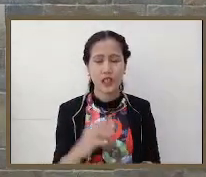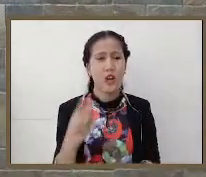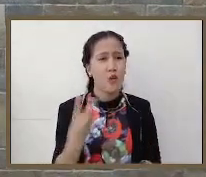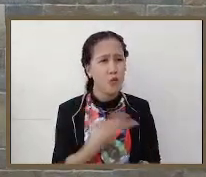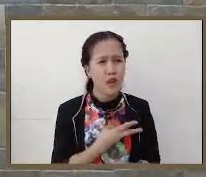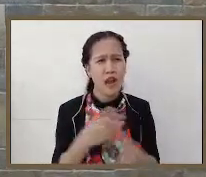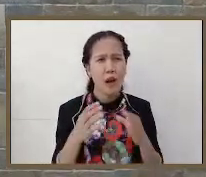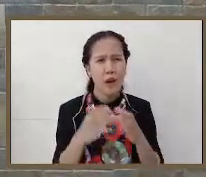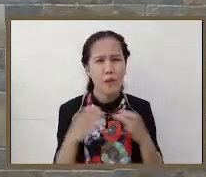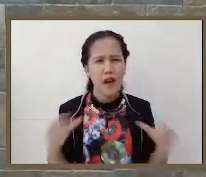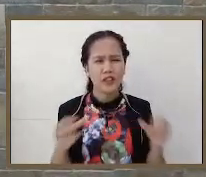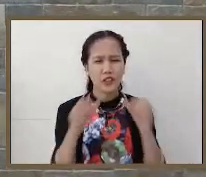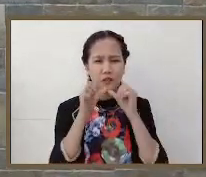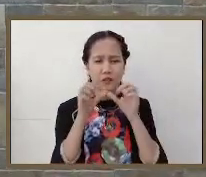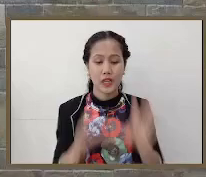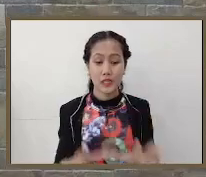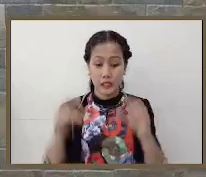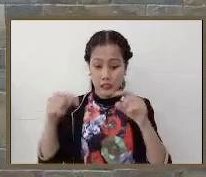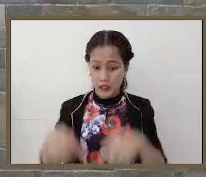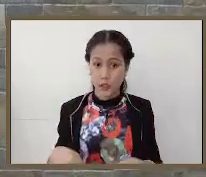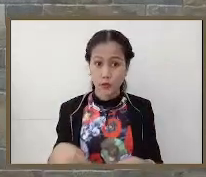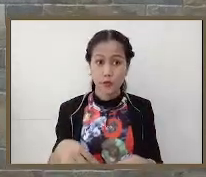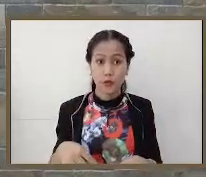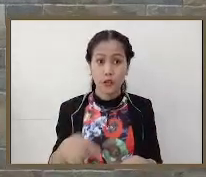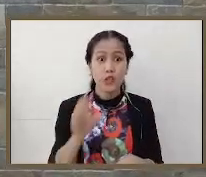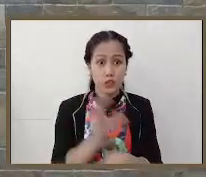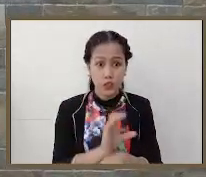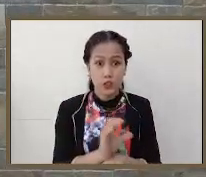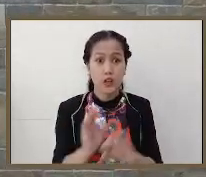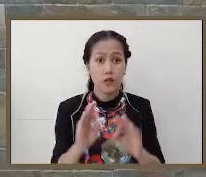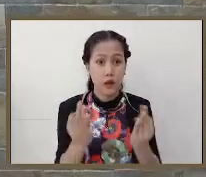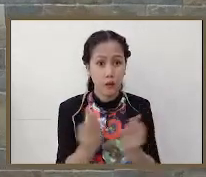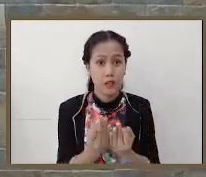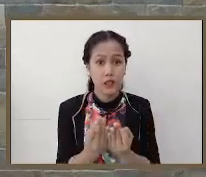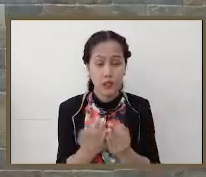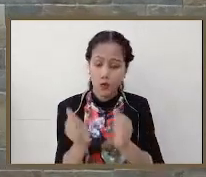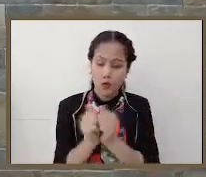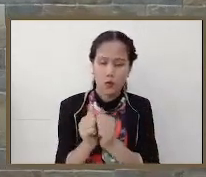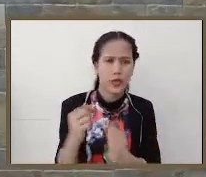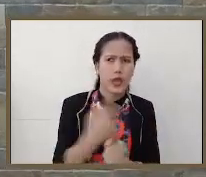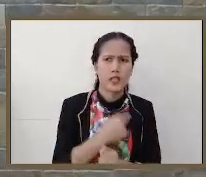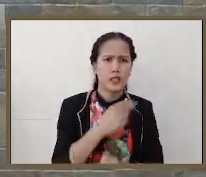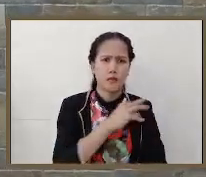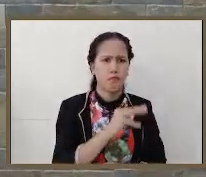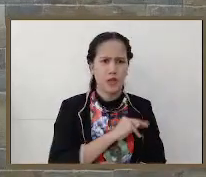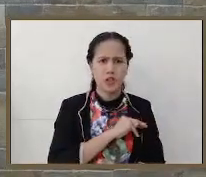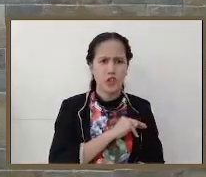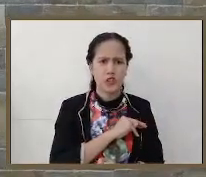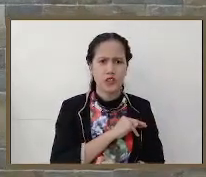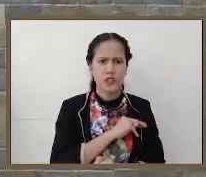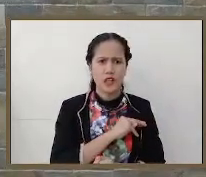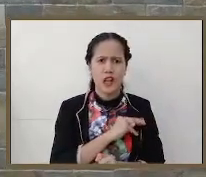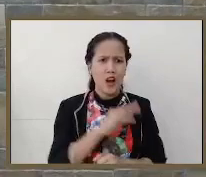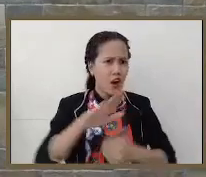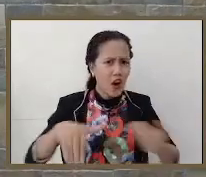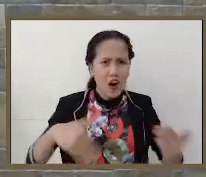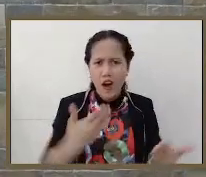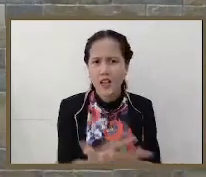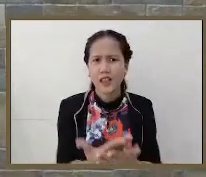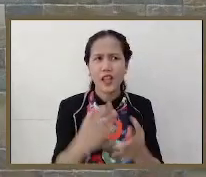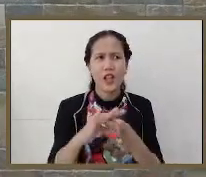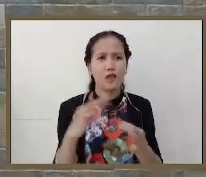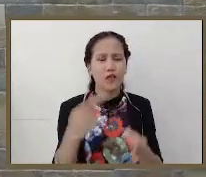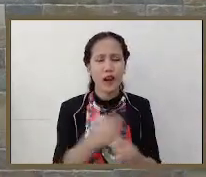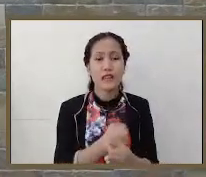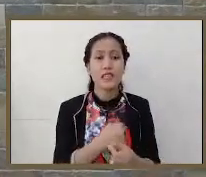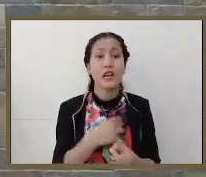in a church family, to be in a CSI family. Kasama natin ngayon yung mga missions po natin. Lahat tayo, we are so blessed. to be